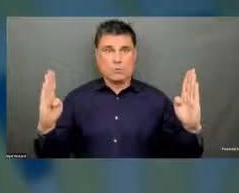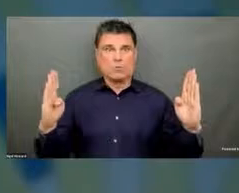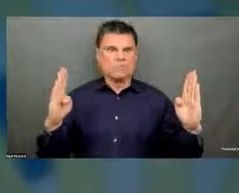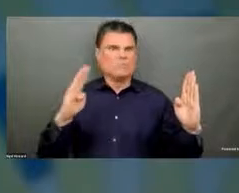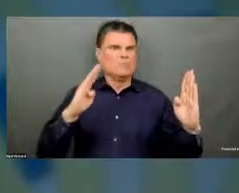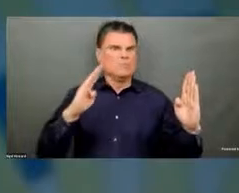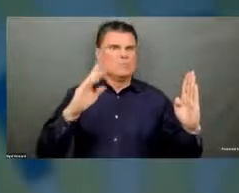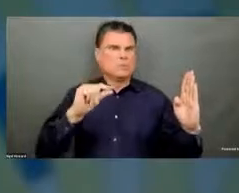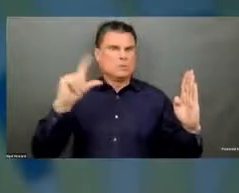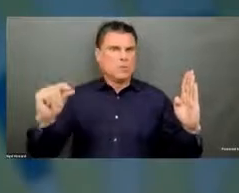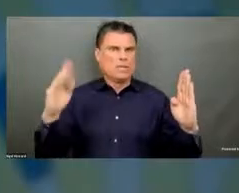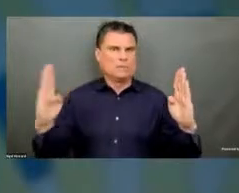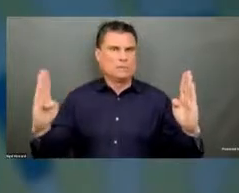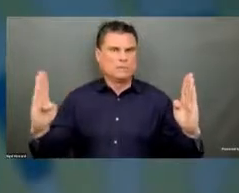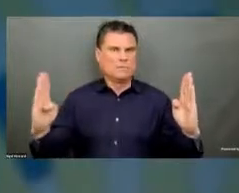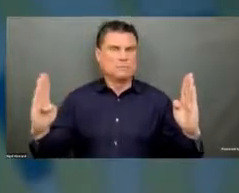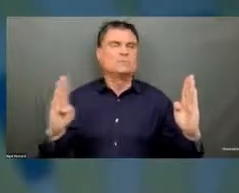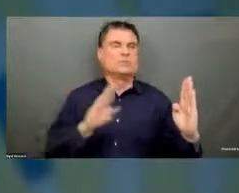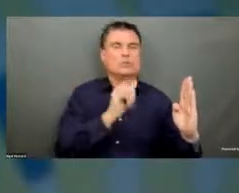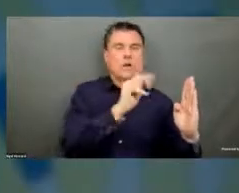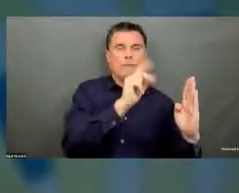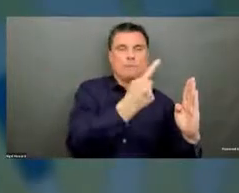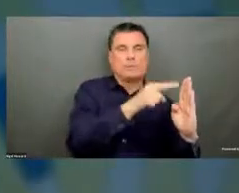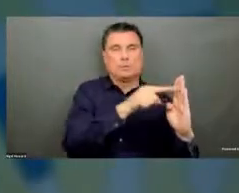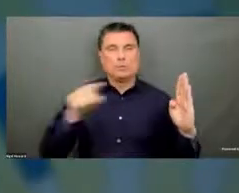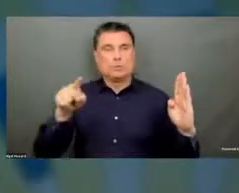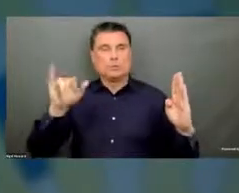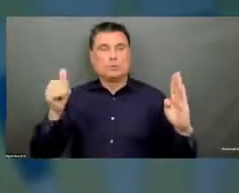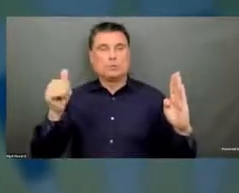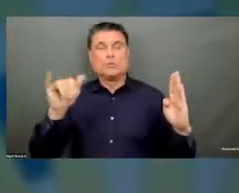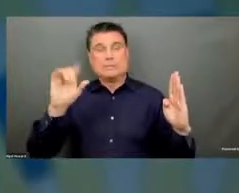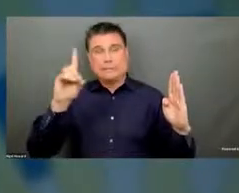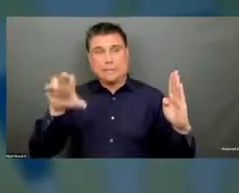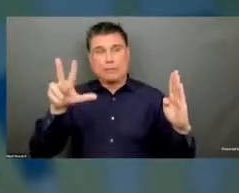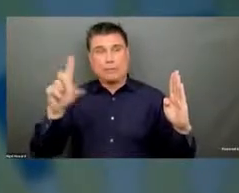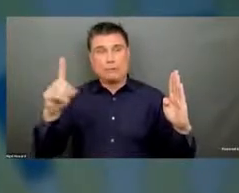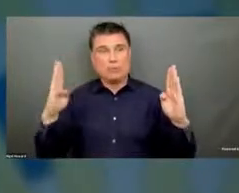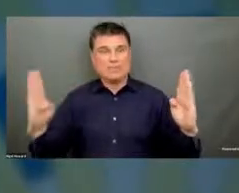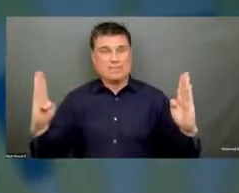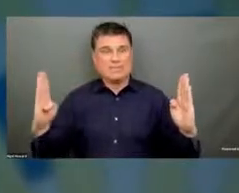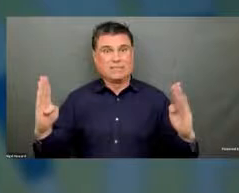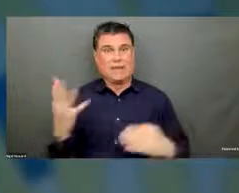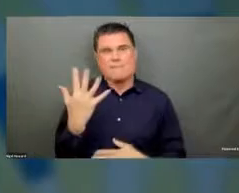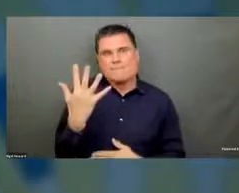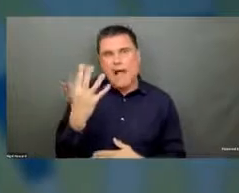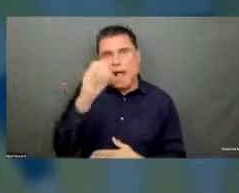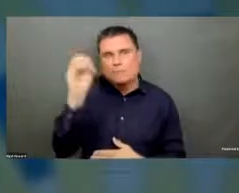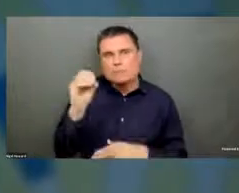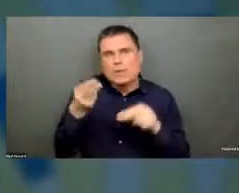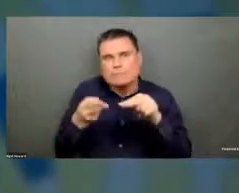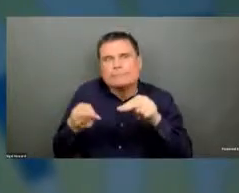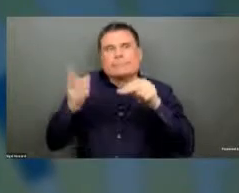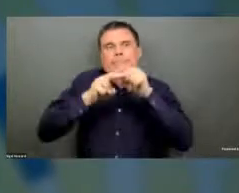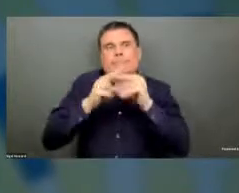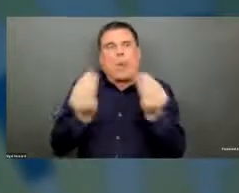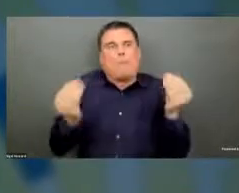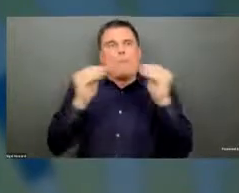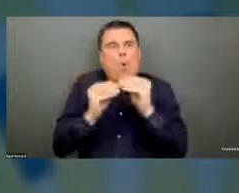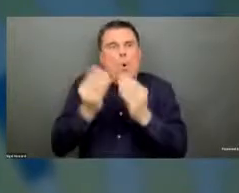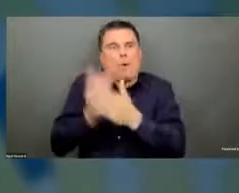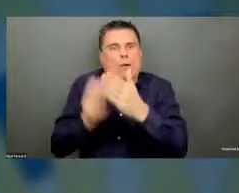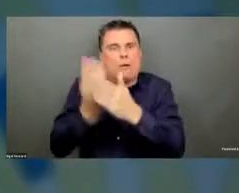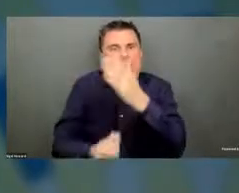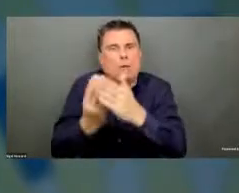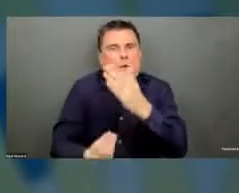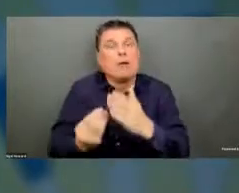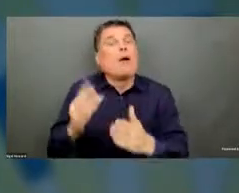of 2020, there was a 5% increase above expected numbers of people who've died